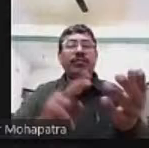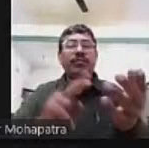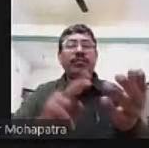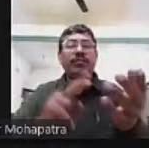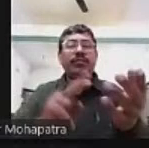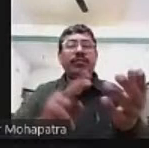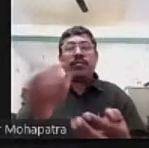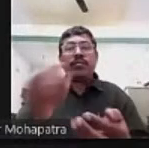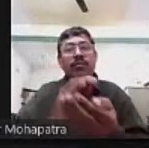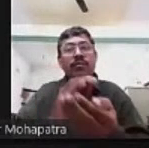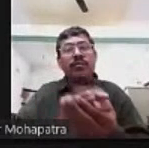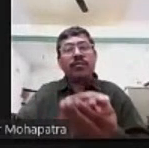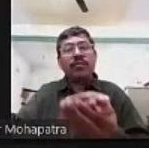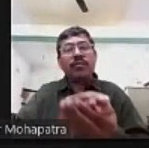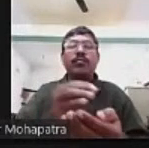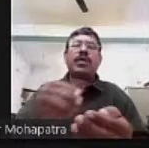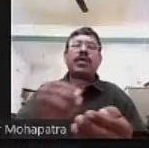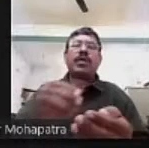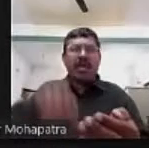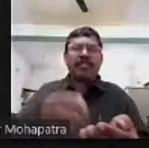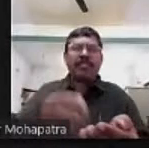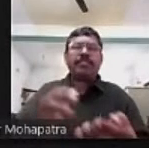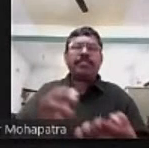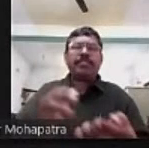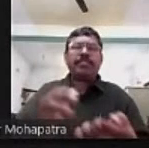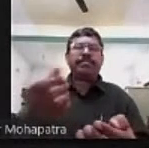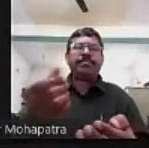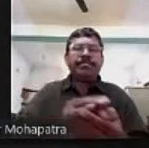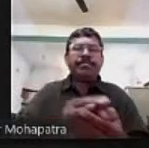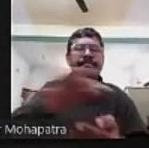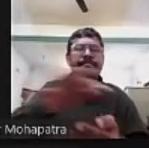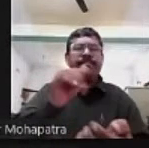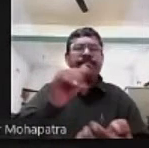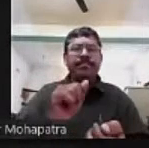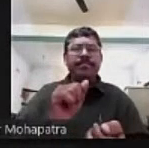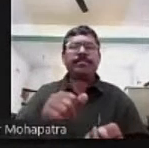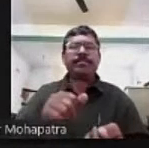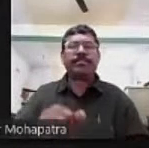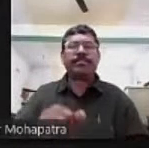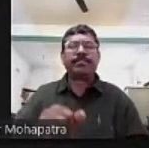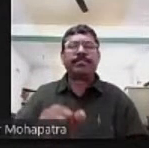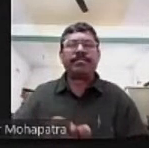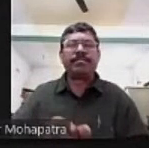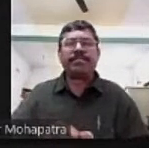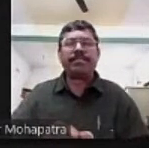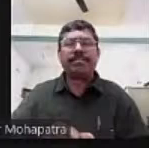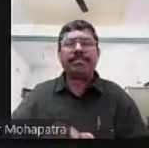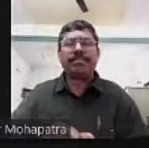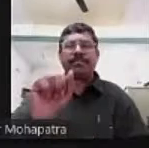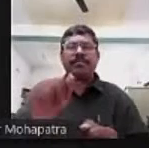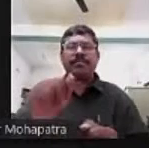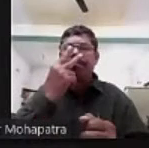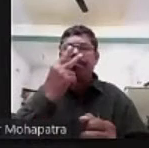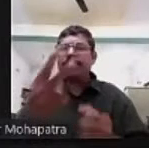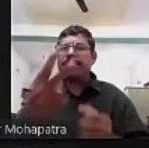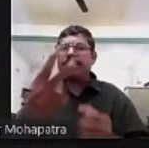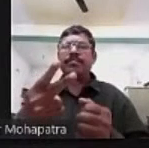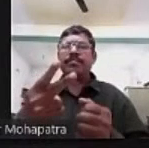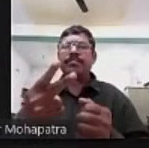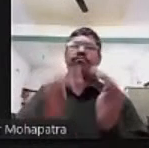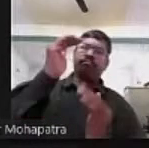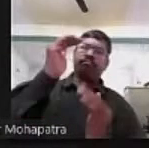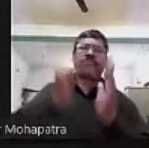so the practice with regard to the budgeting that exists today, we see it that budget is